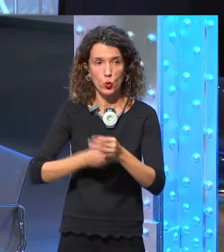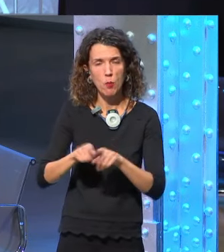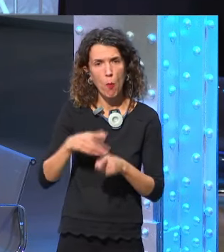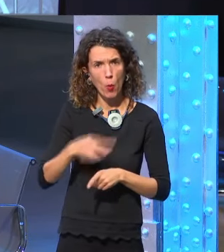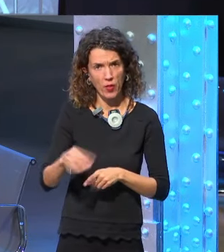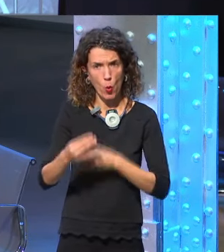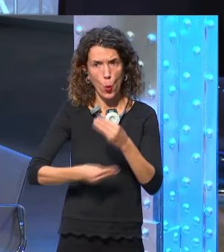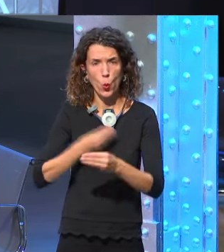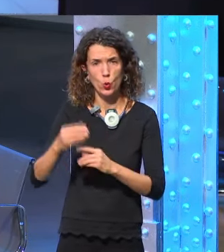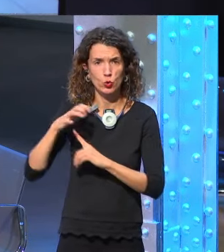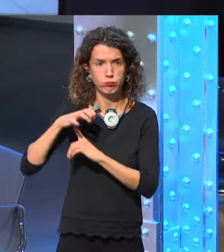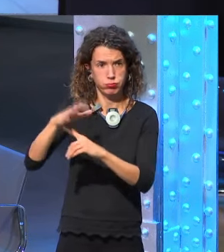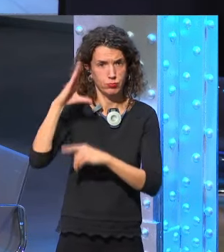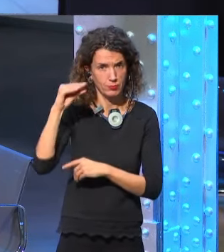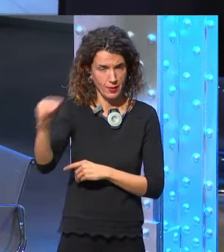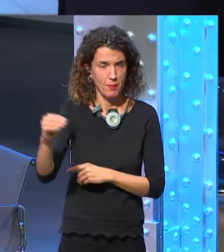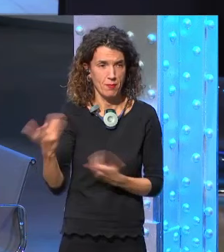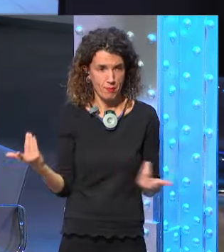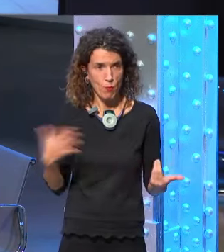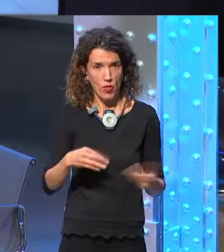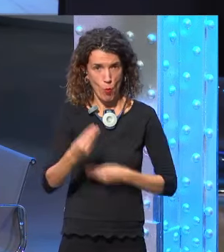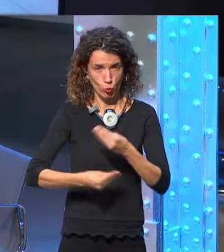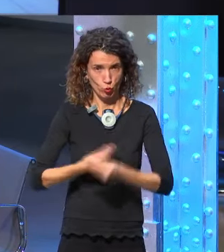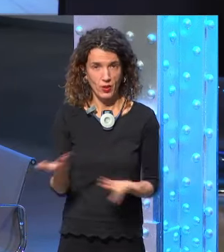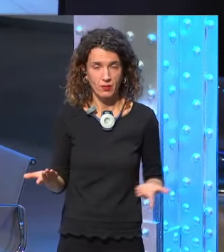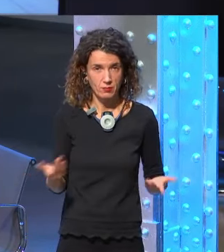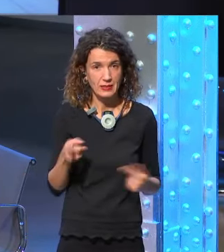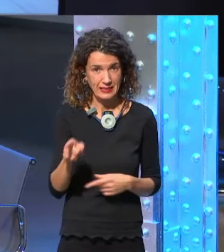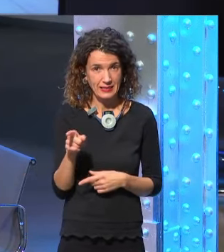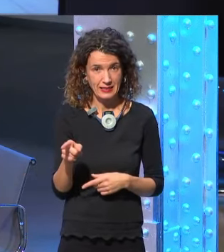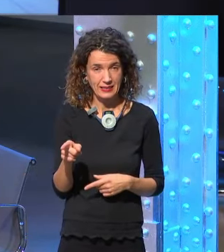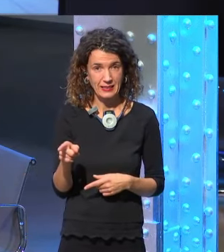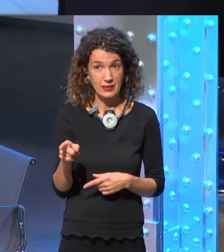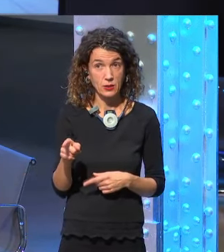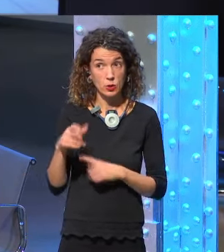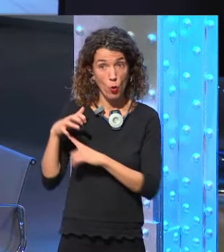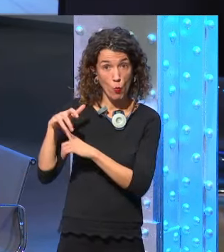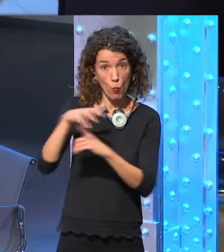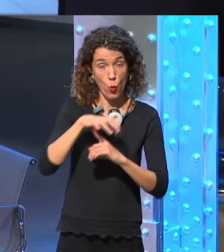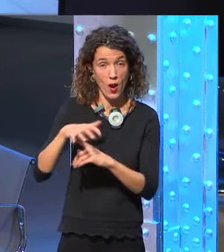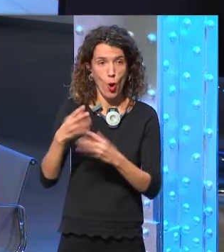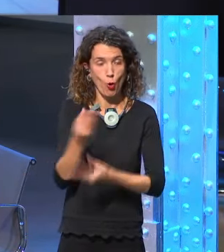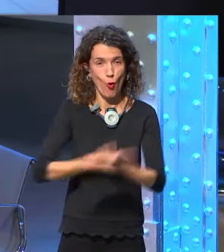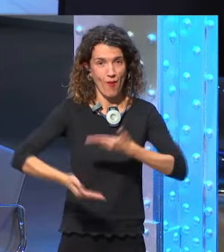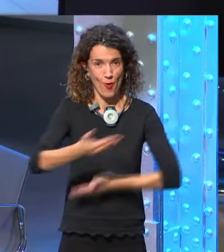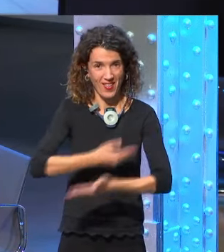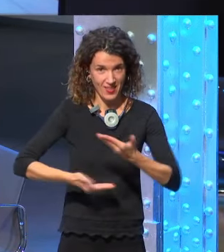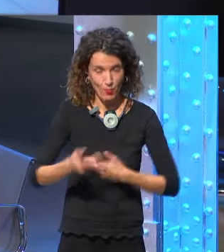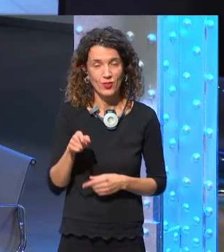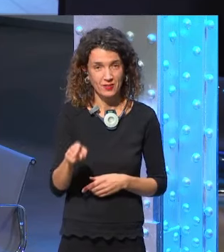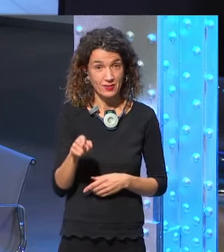quadcopters are really good at, and that's actually flying collaboratively and flying through structures.